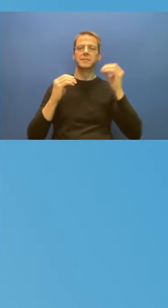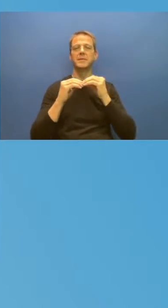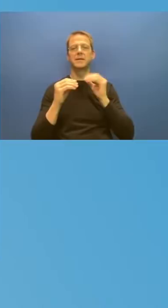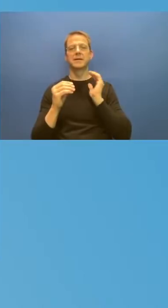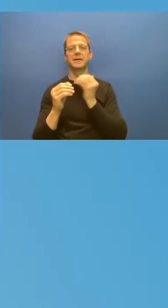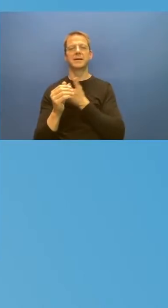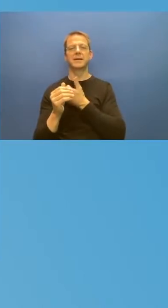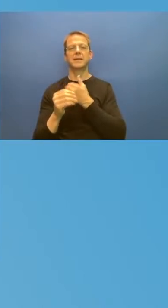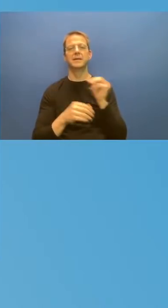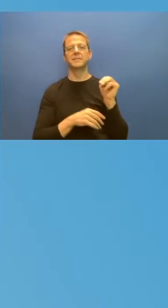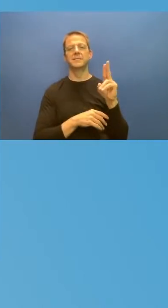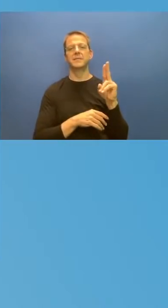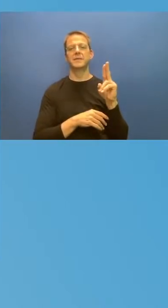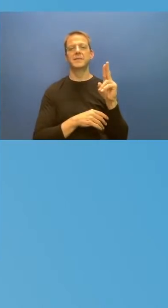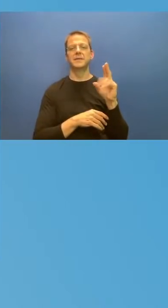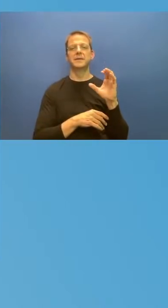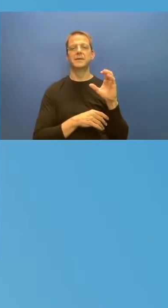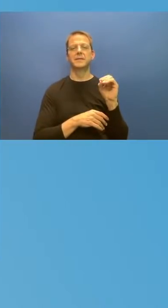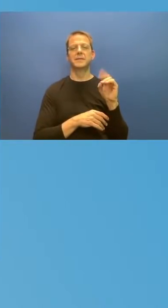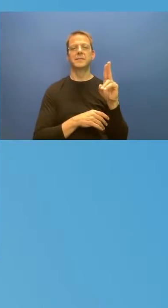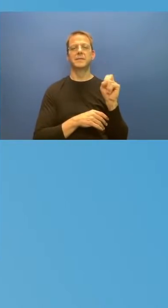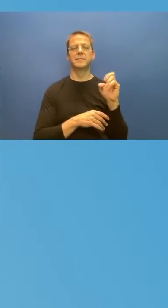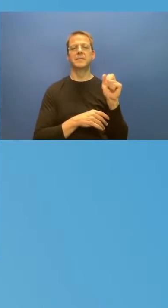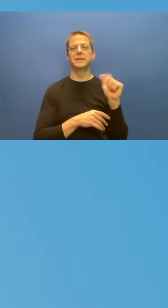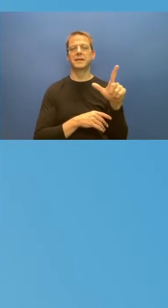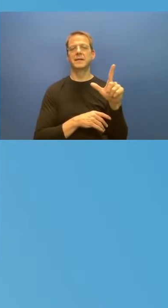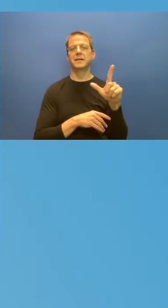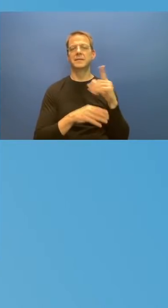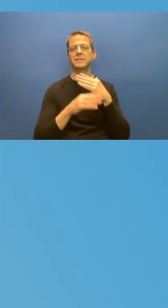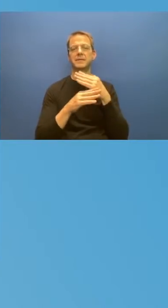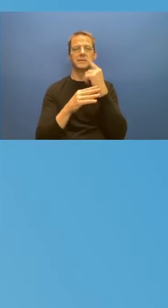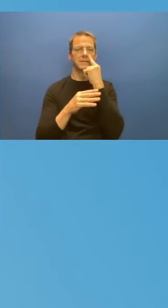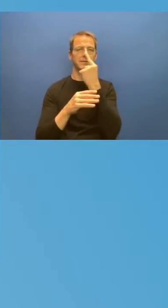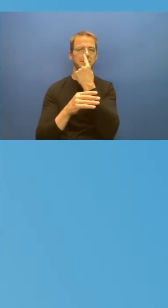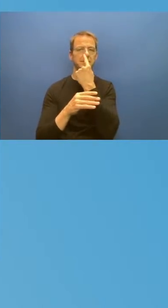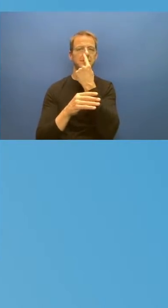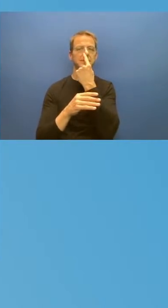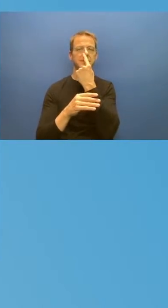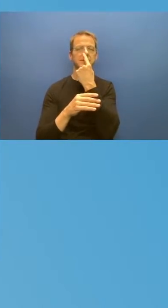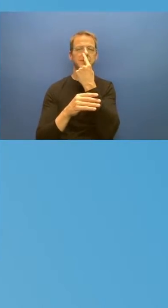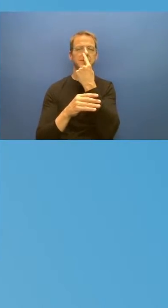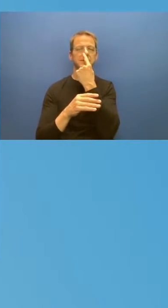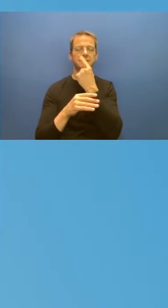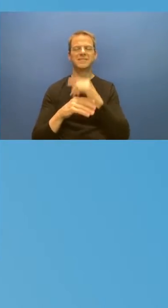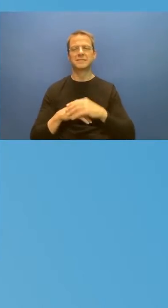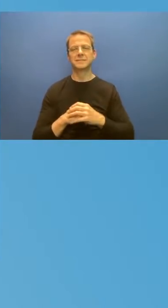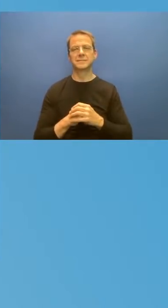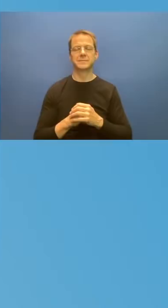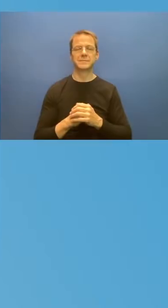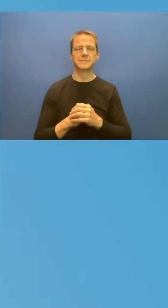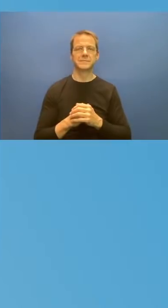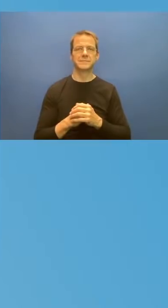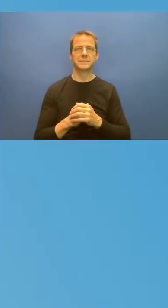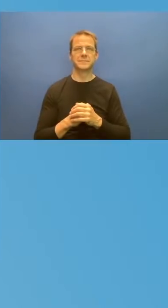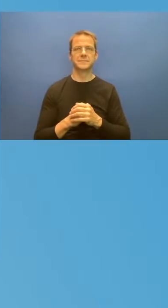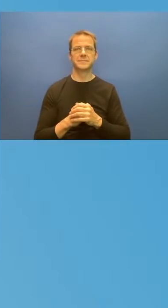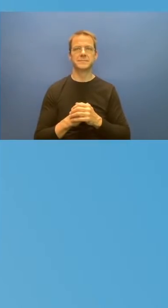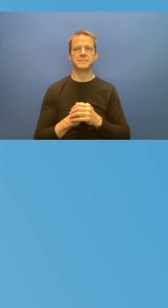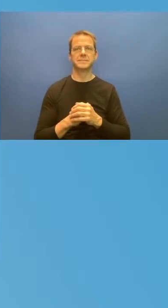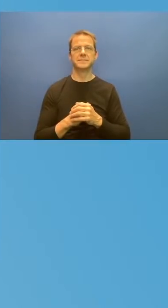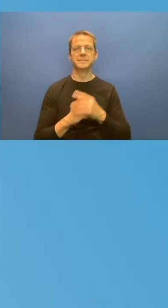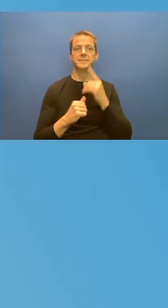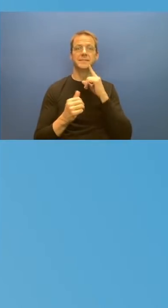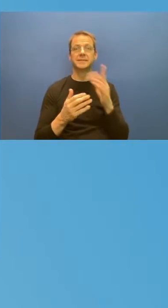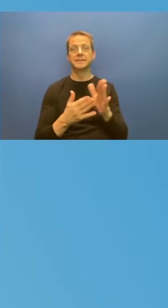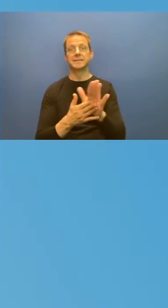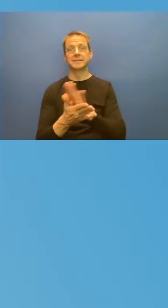something closer to a sterilizing vaccine, we would need a vaccine platform that actually sterilized our